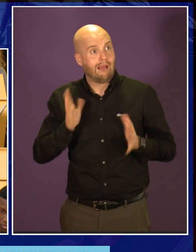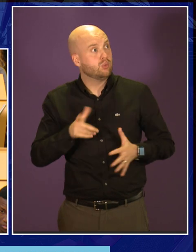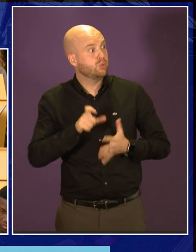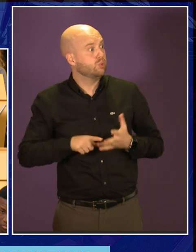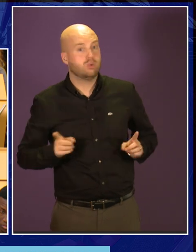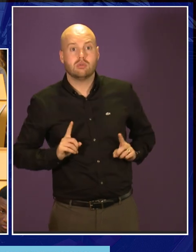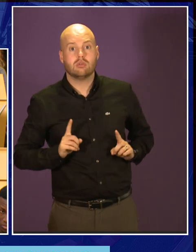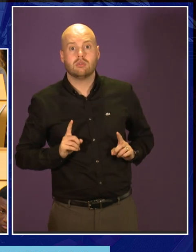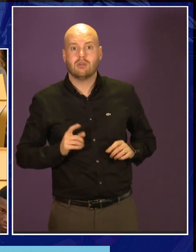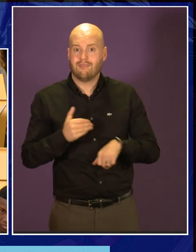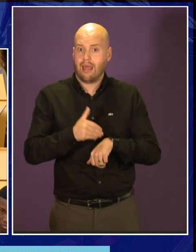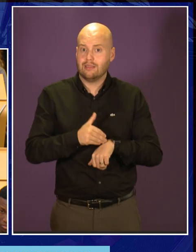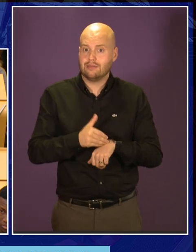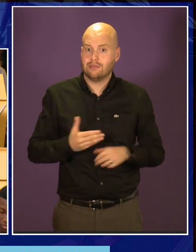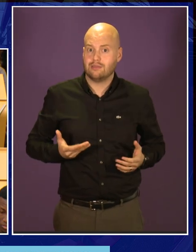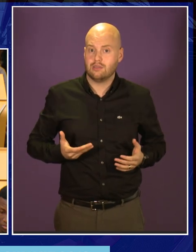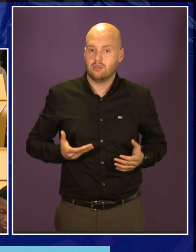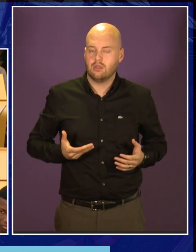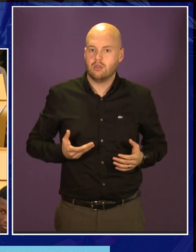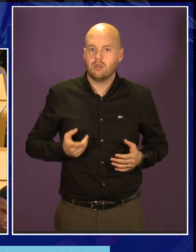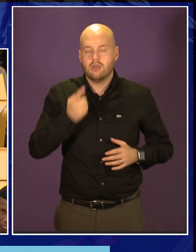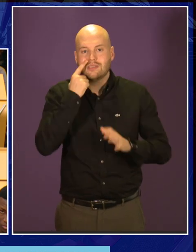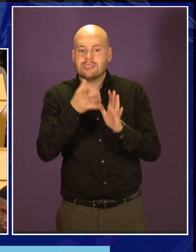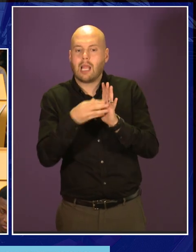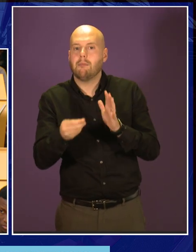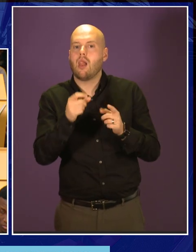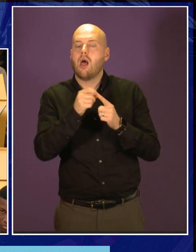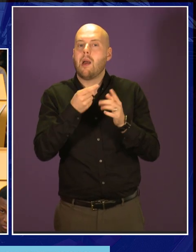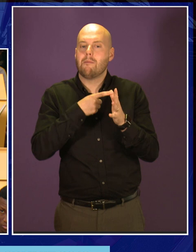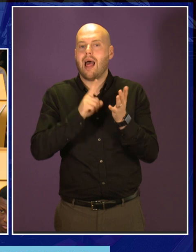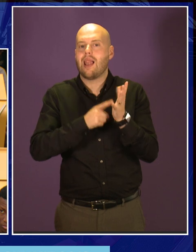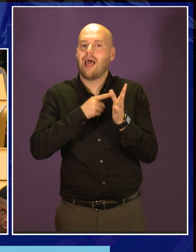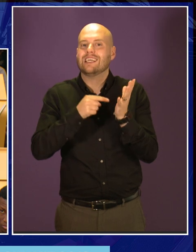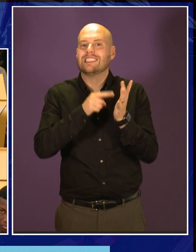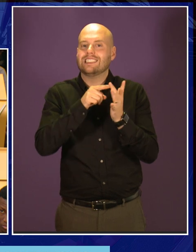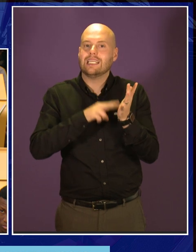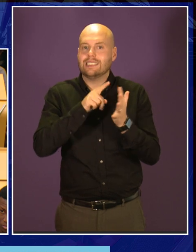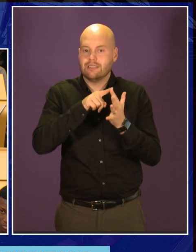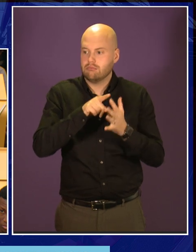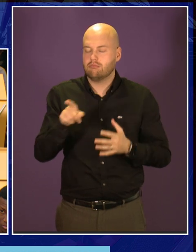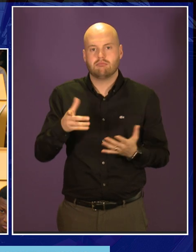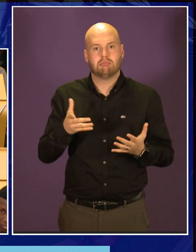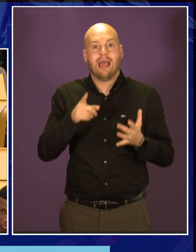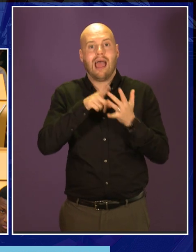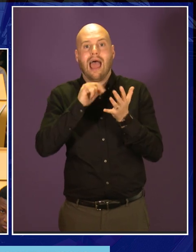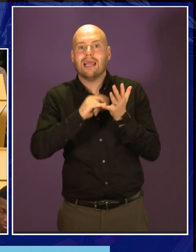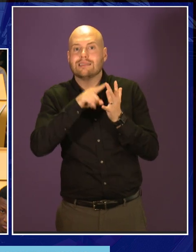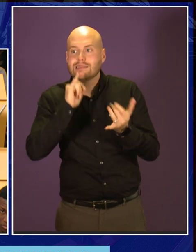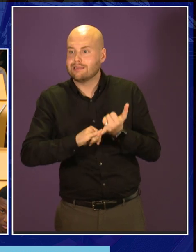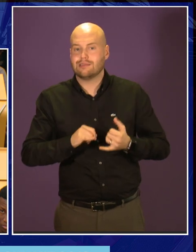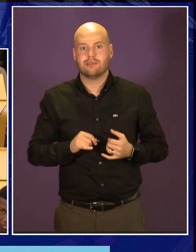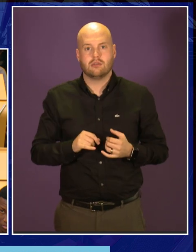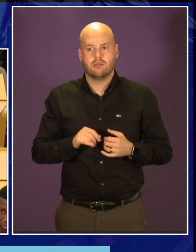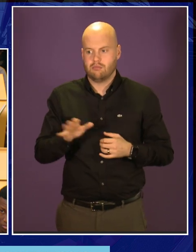violence. And we've seen what happened in Palestinian today. We've seen what happened with the ISIS. They've all been generated out of wrong policies that